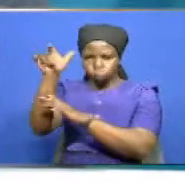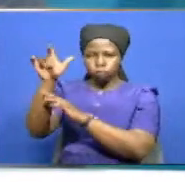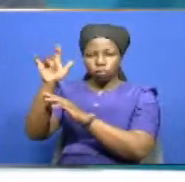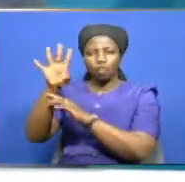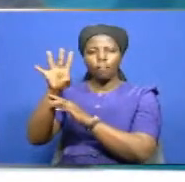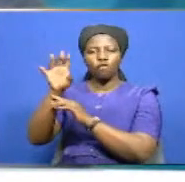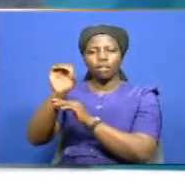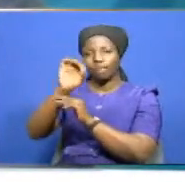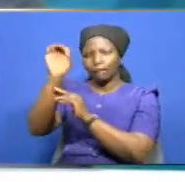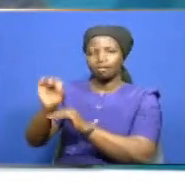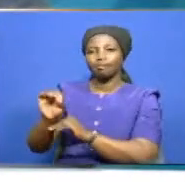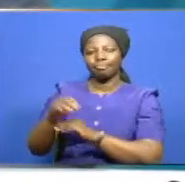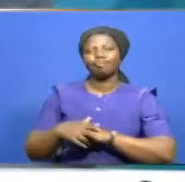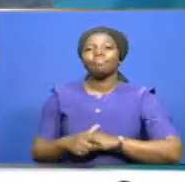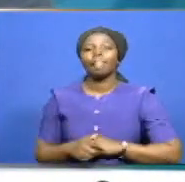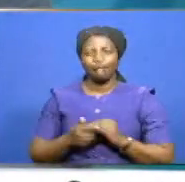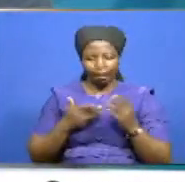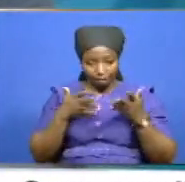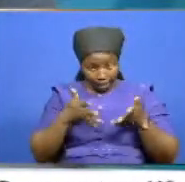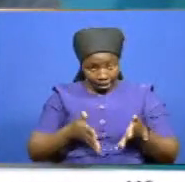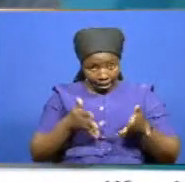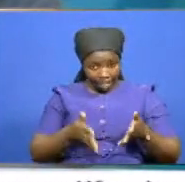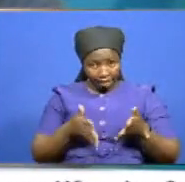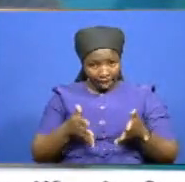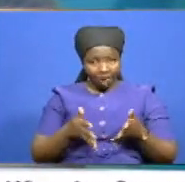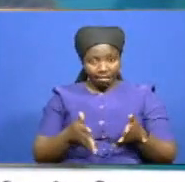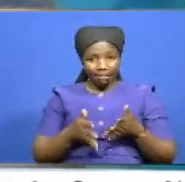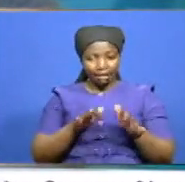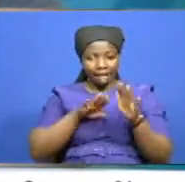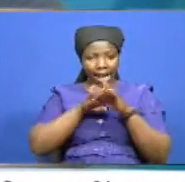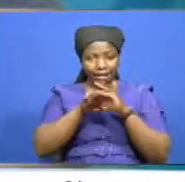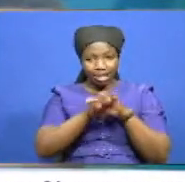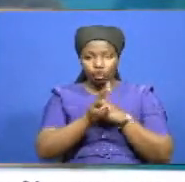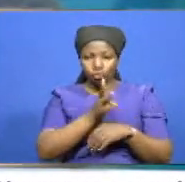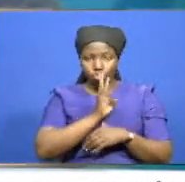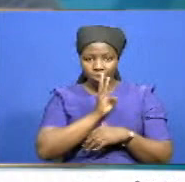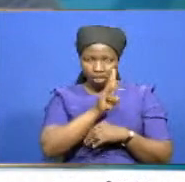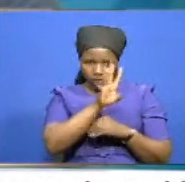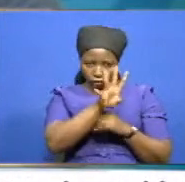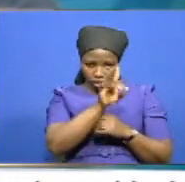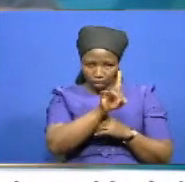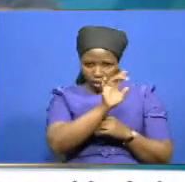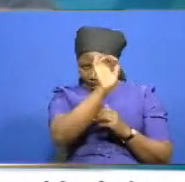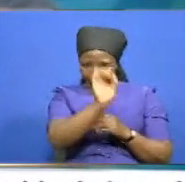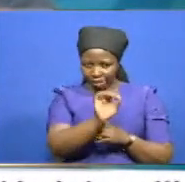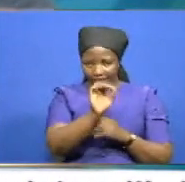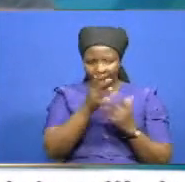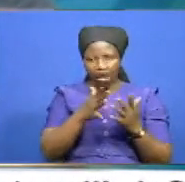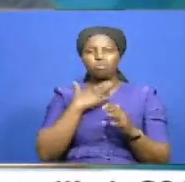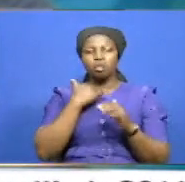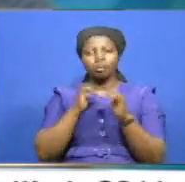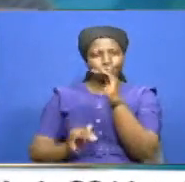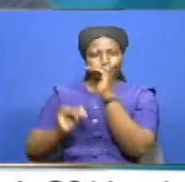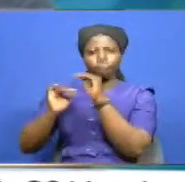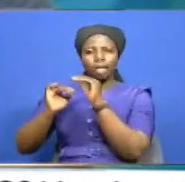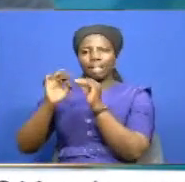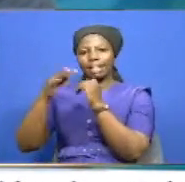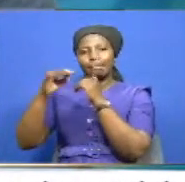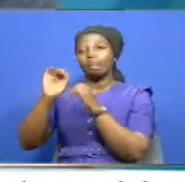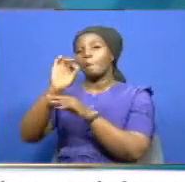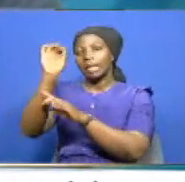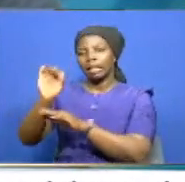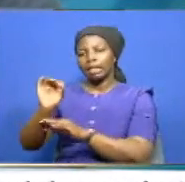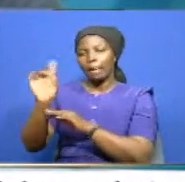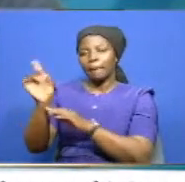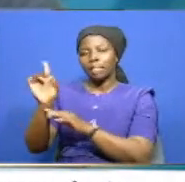coverage. The current coverage for access to water is 61. We want to go to 80. And the minister was talking in KV recently, was talking